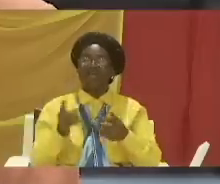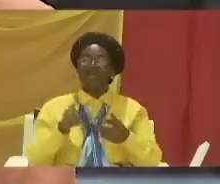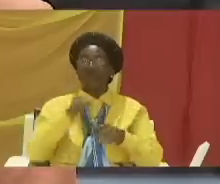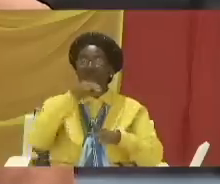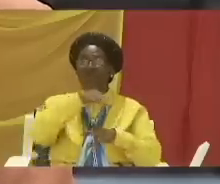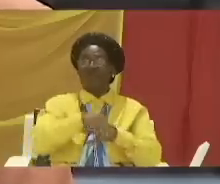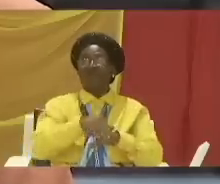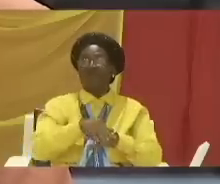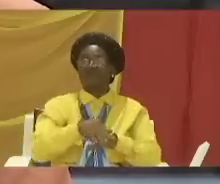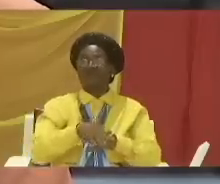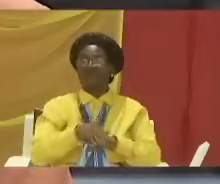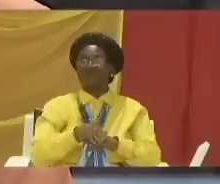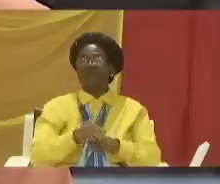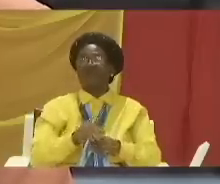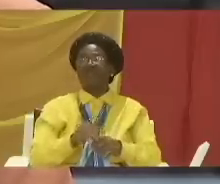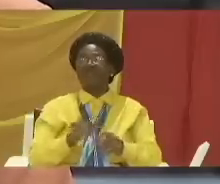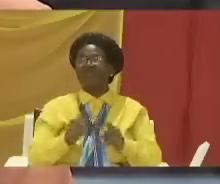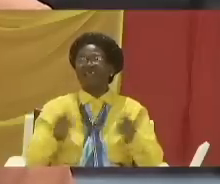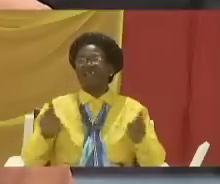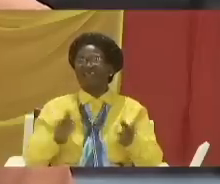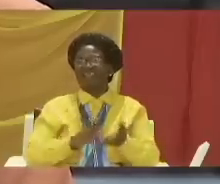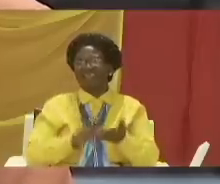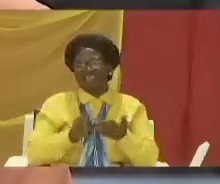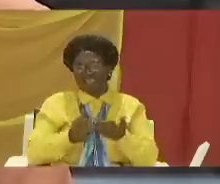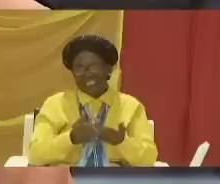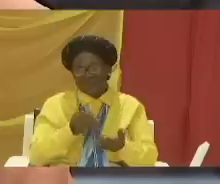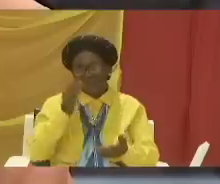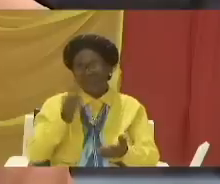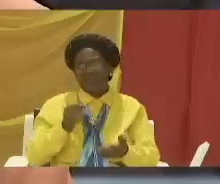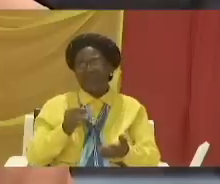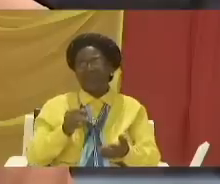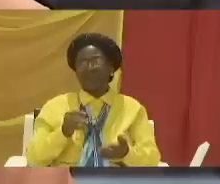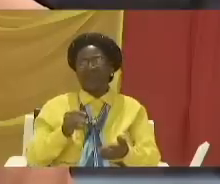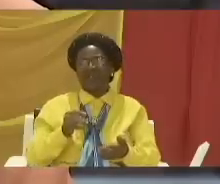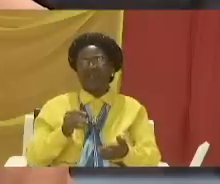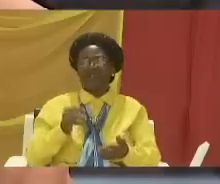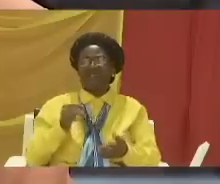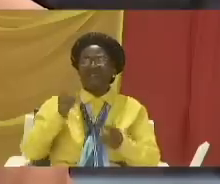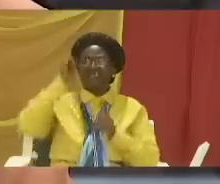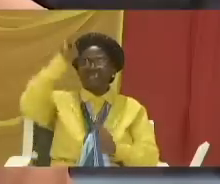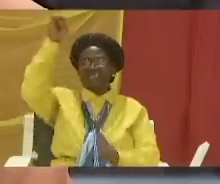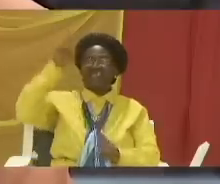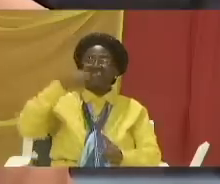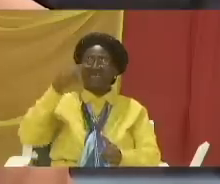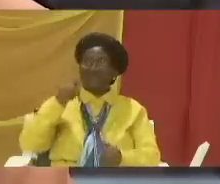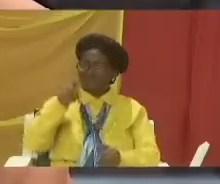plain and simple. He said, you are begging me for a child.